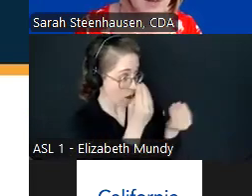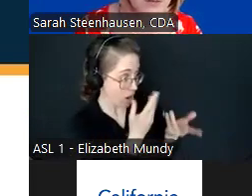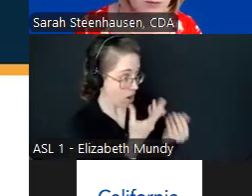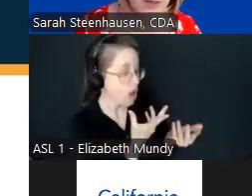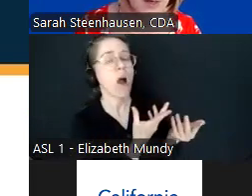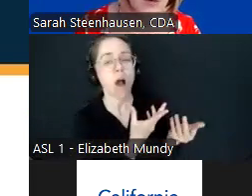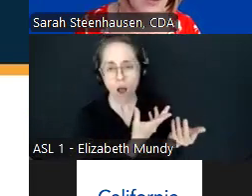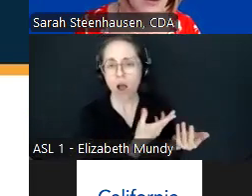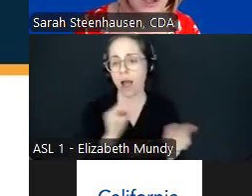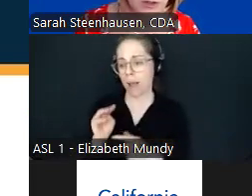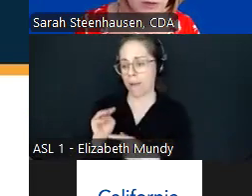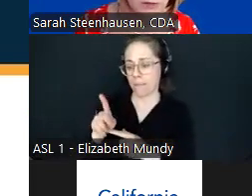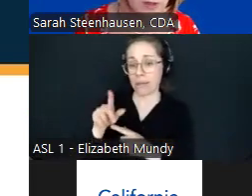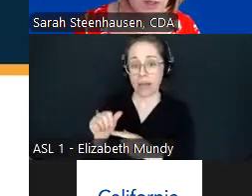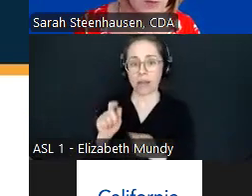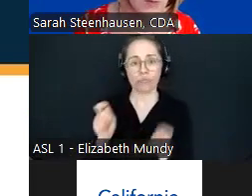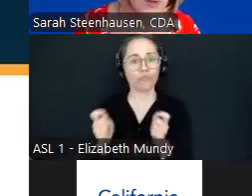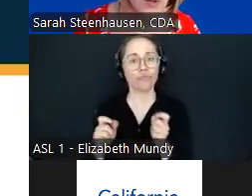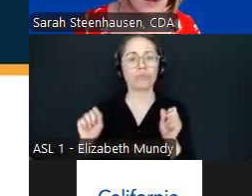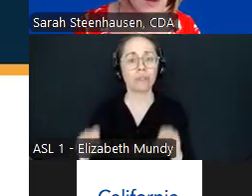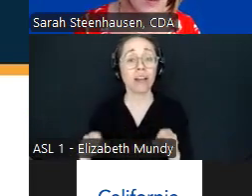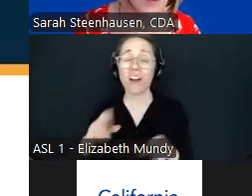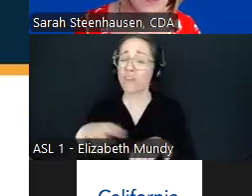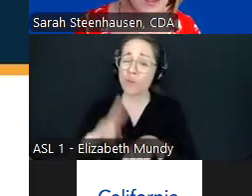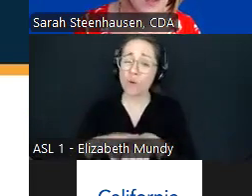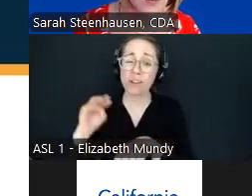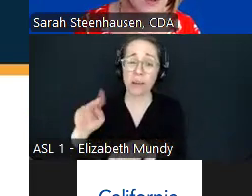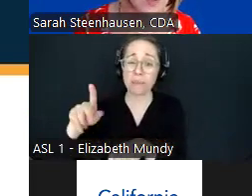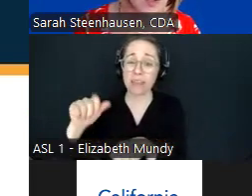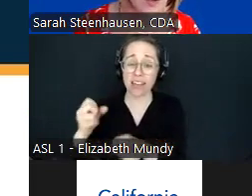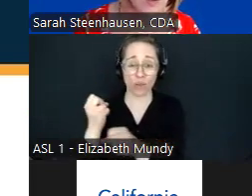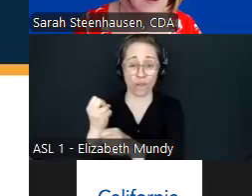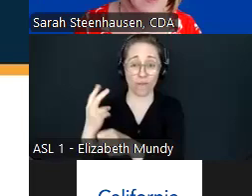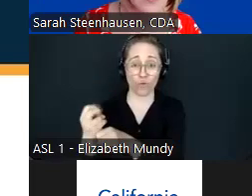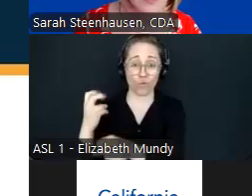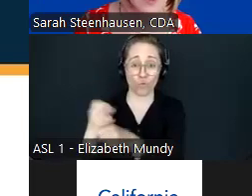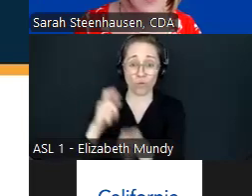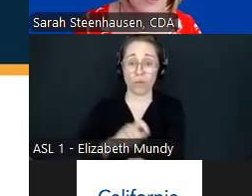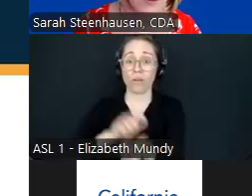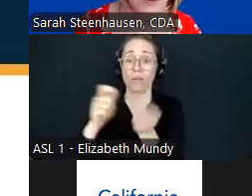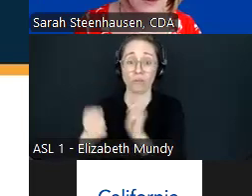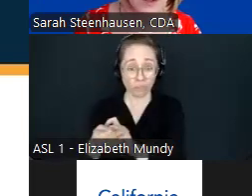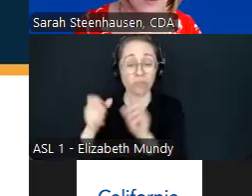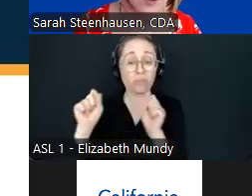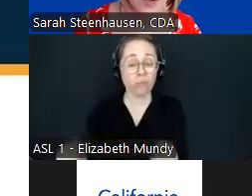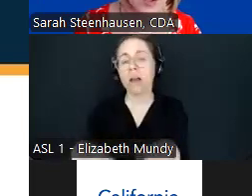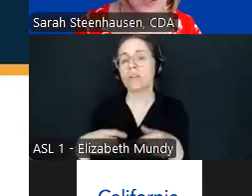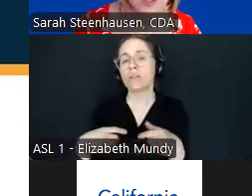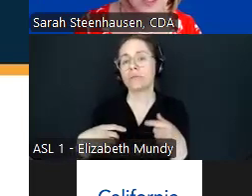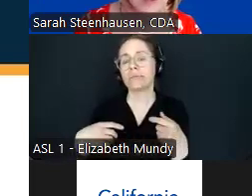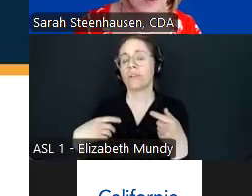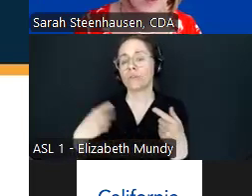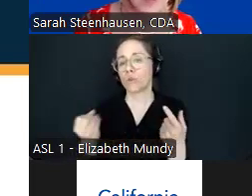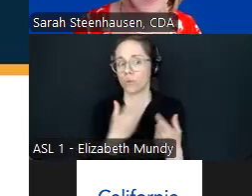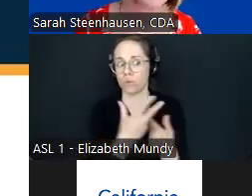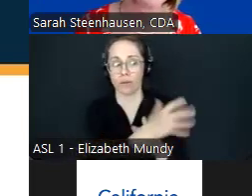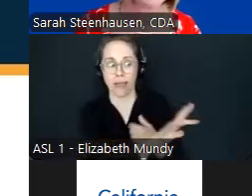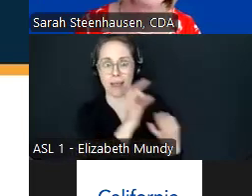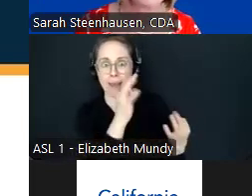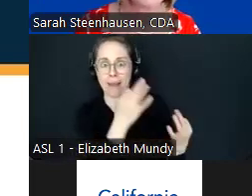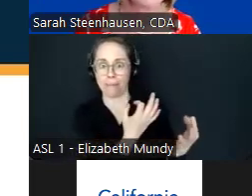the master plan every 2 years, we would incorporate that input. So there's a number of ways that we could structure this. And I think